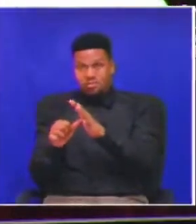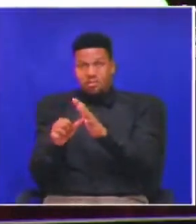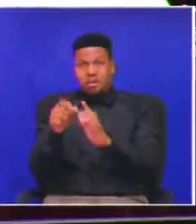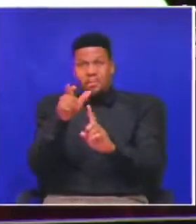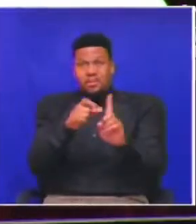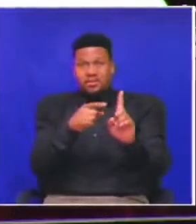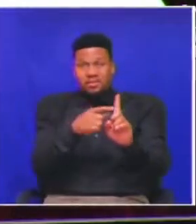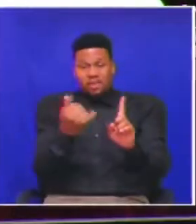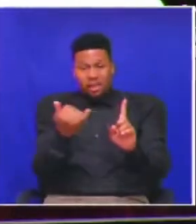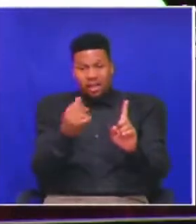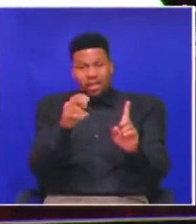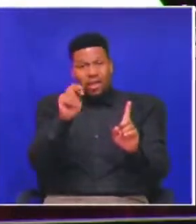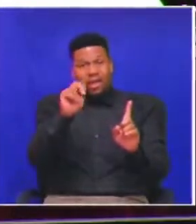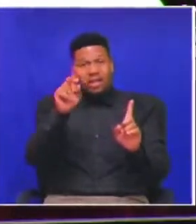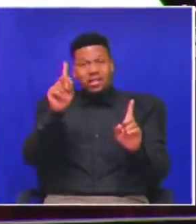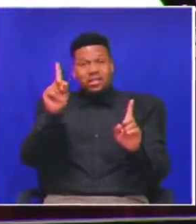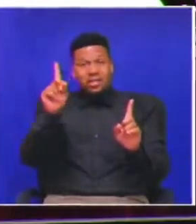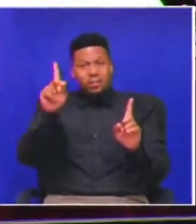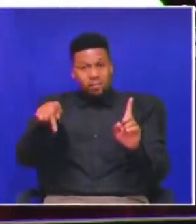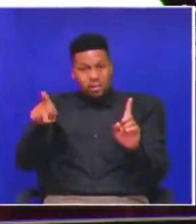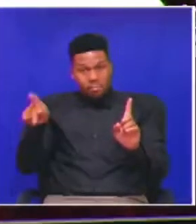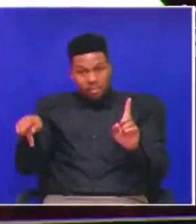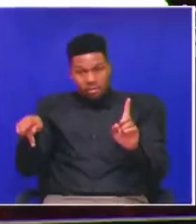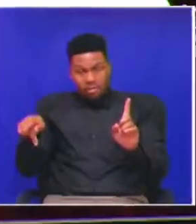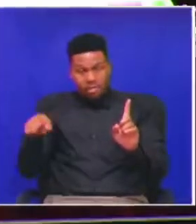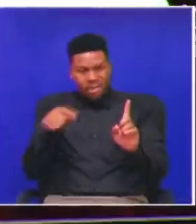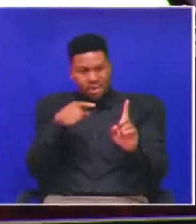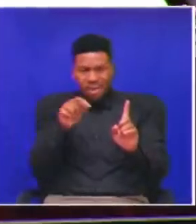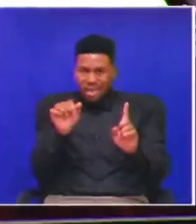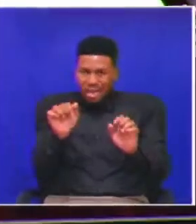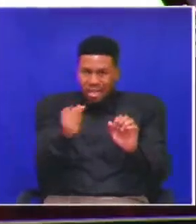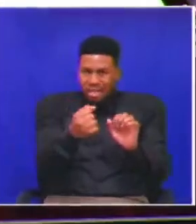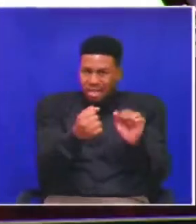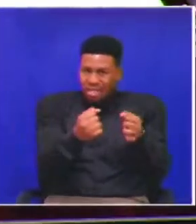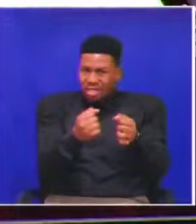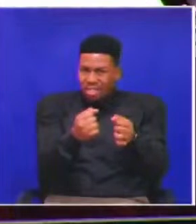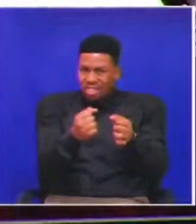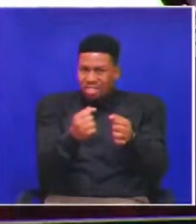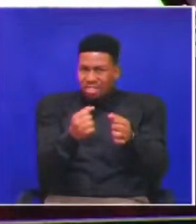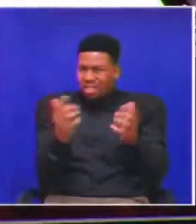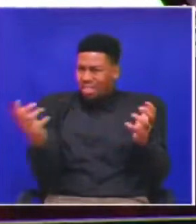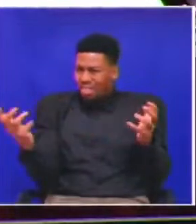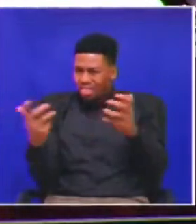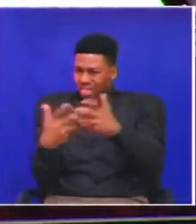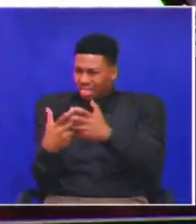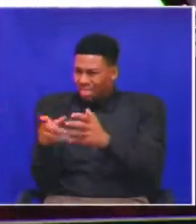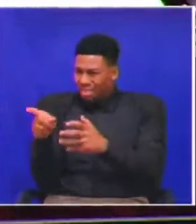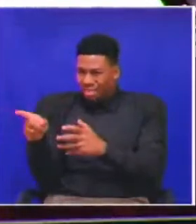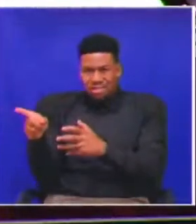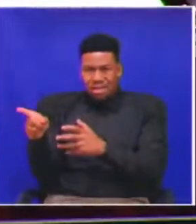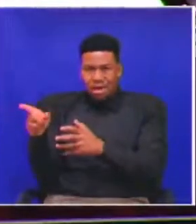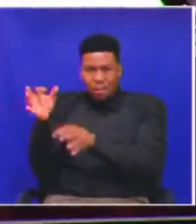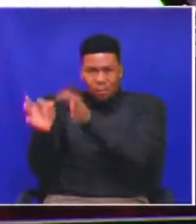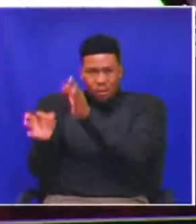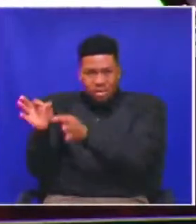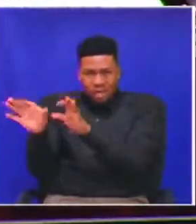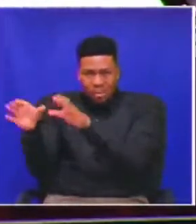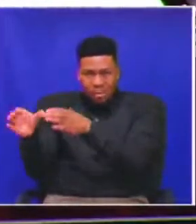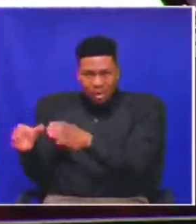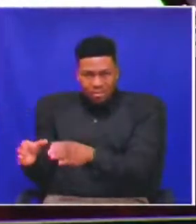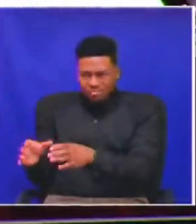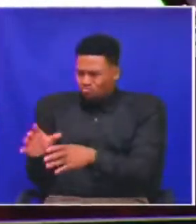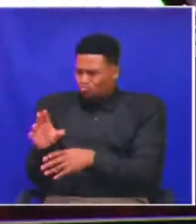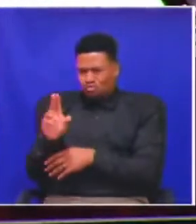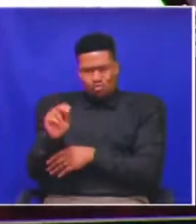looking at has nothing to do with being party political. It has nothing to do with whether one is a member of